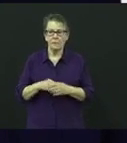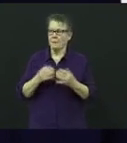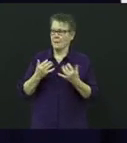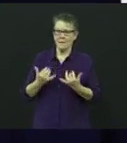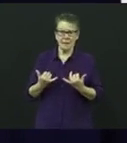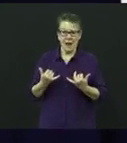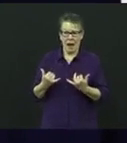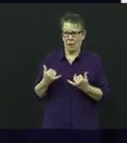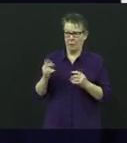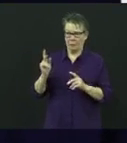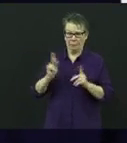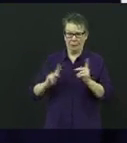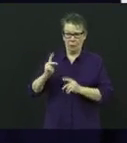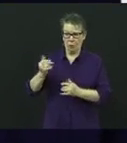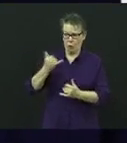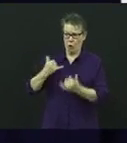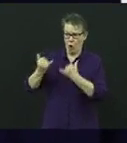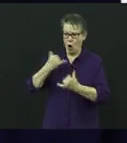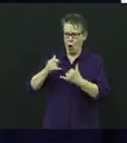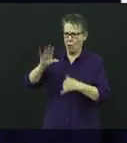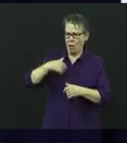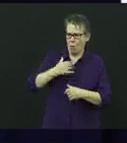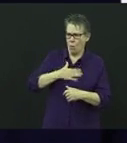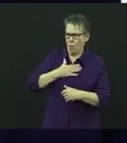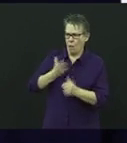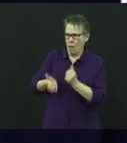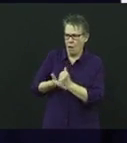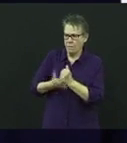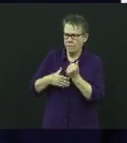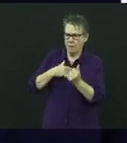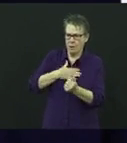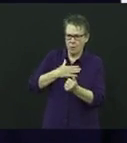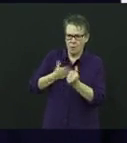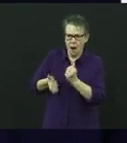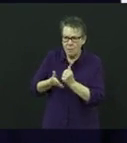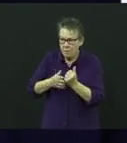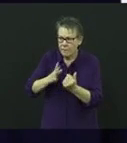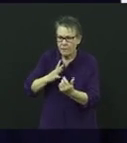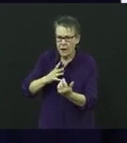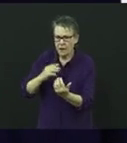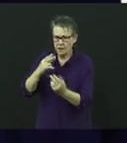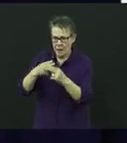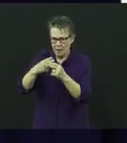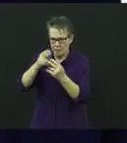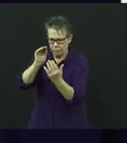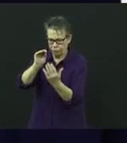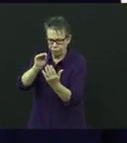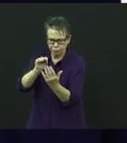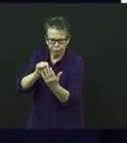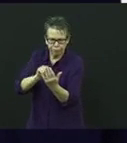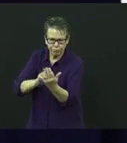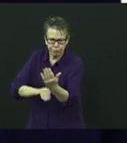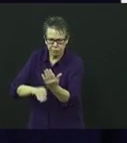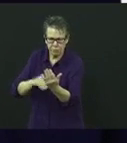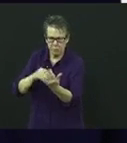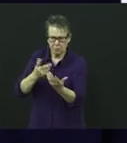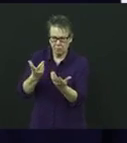coordinated staffing agency, for the lack of a better term. And we are